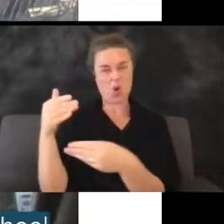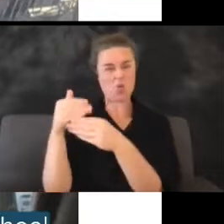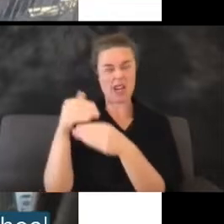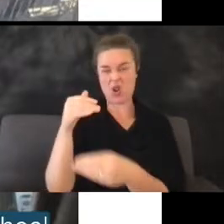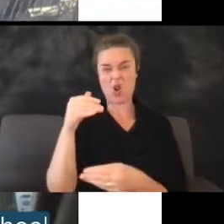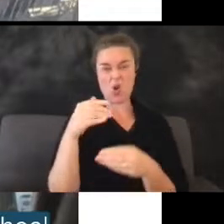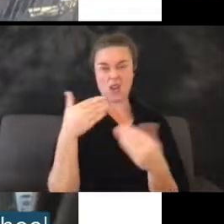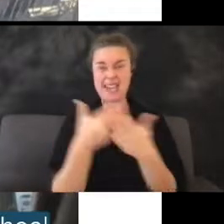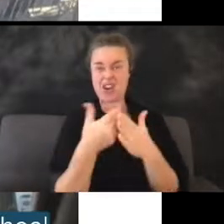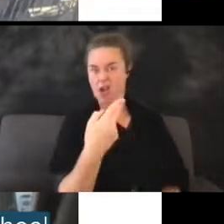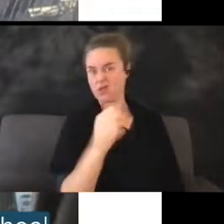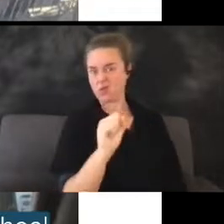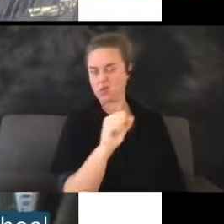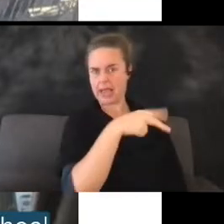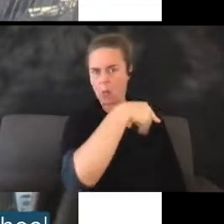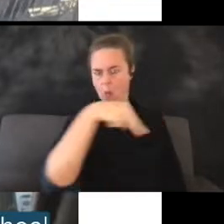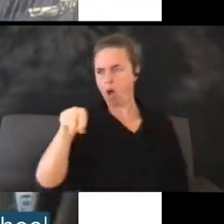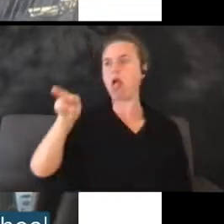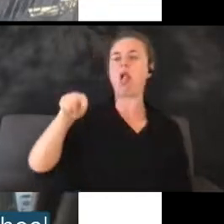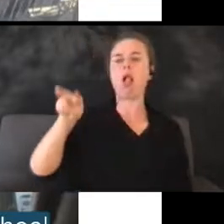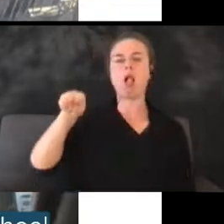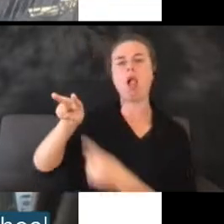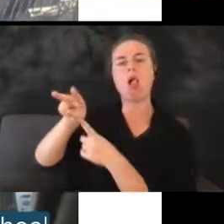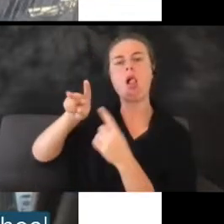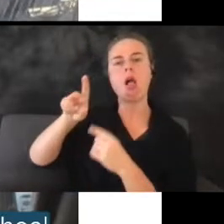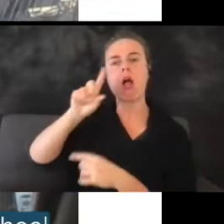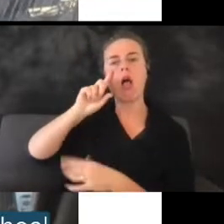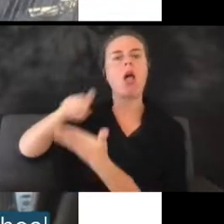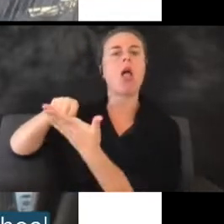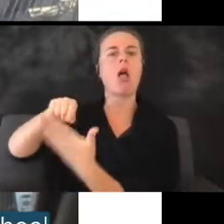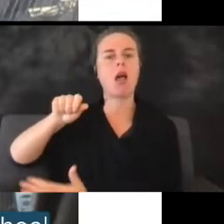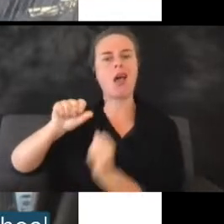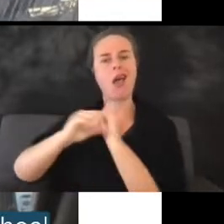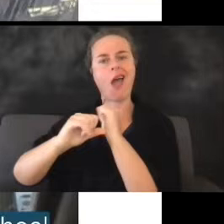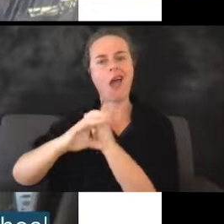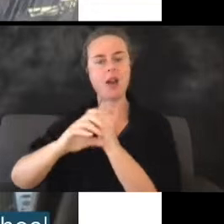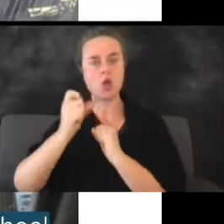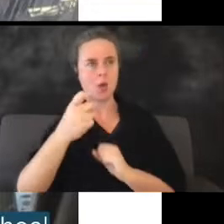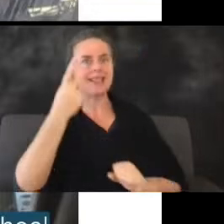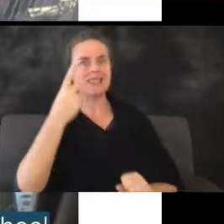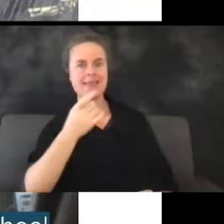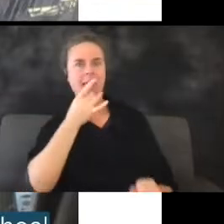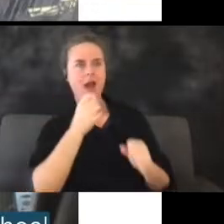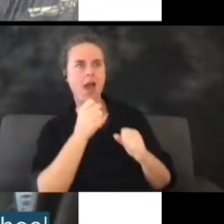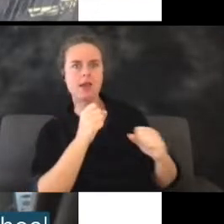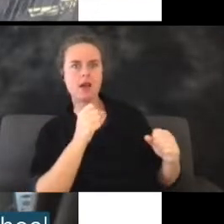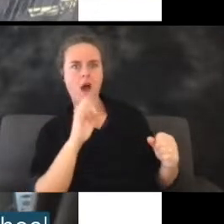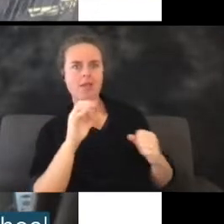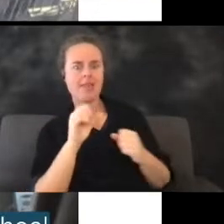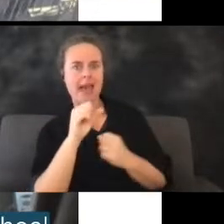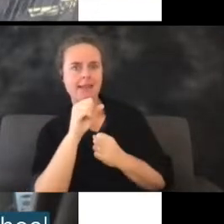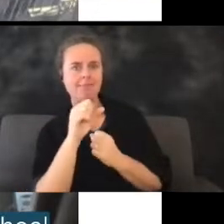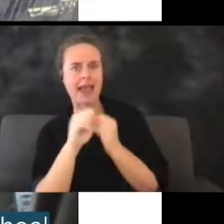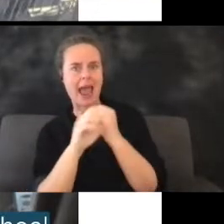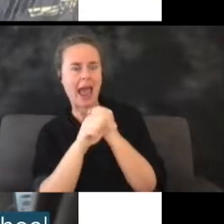high schools. Illuminated ads can be seen across the street from one of our local high schools, and there's high